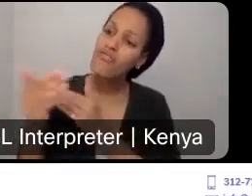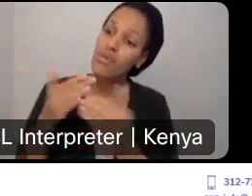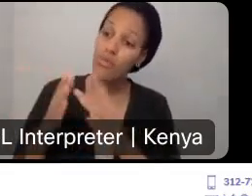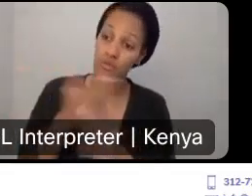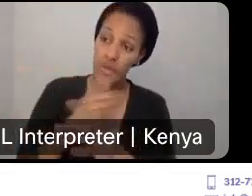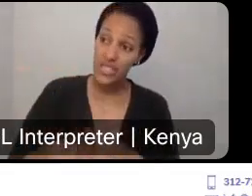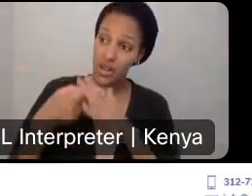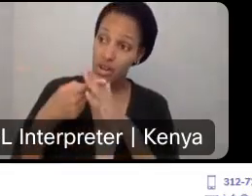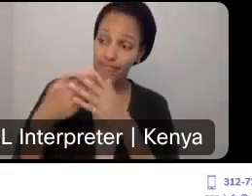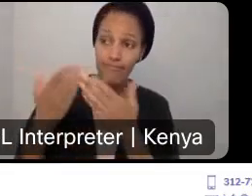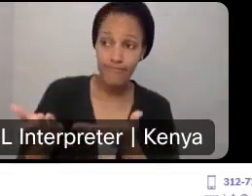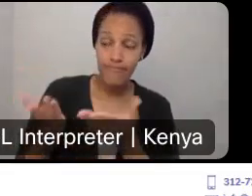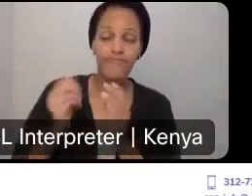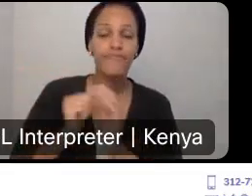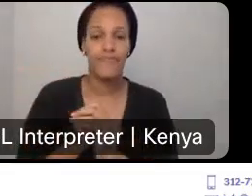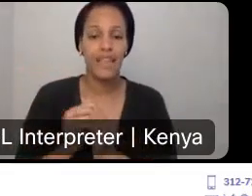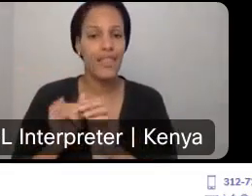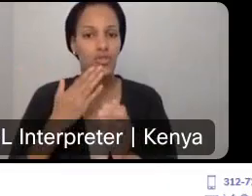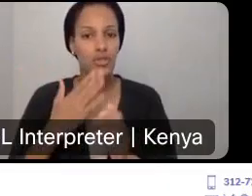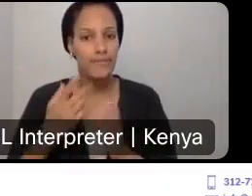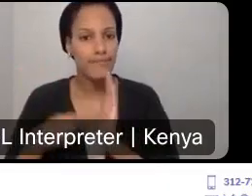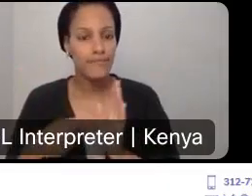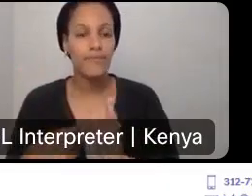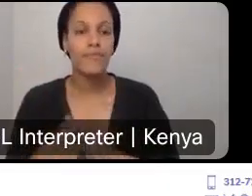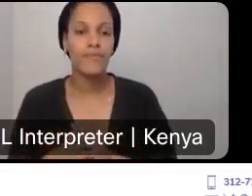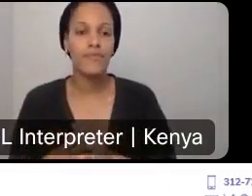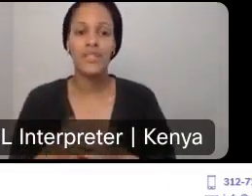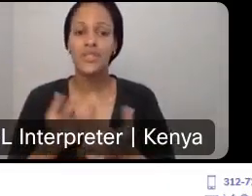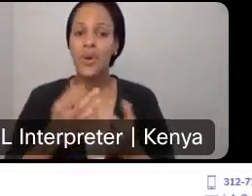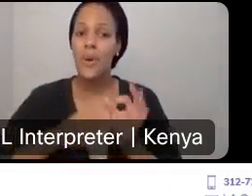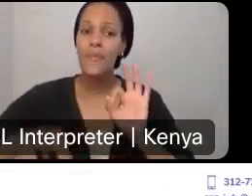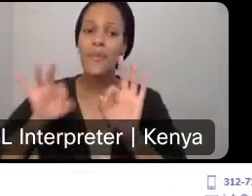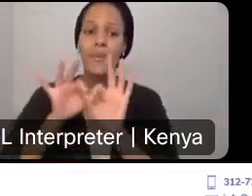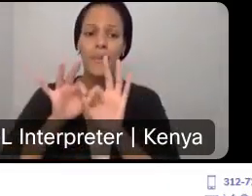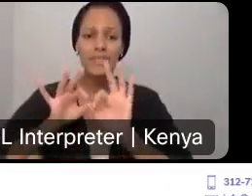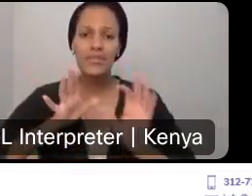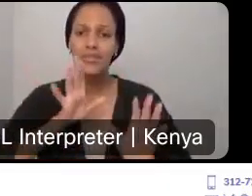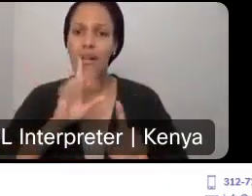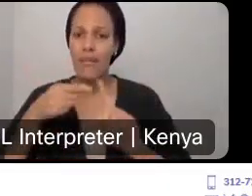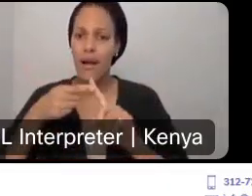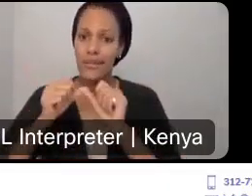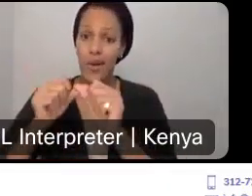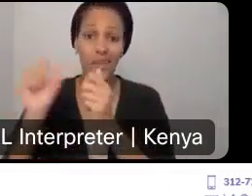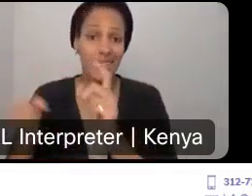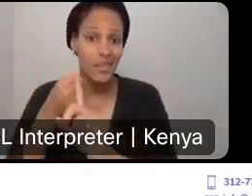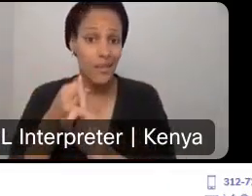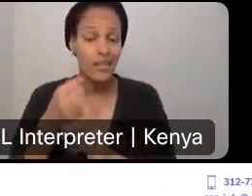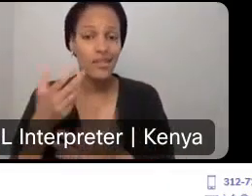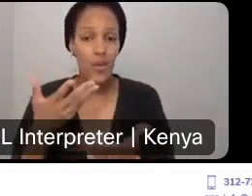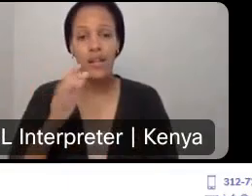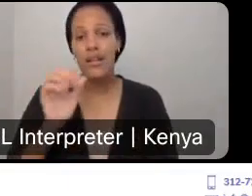includes sample language for talking to survivors about the ongoing effects of abuse. Here's one example. If you